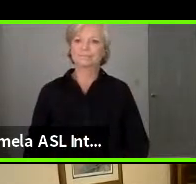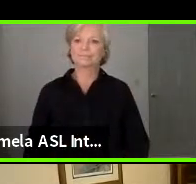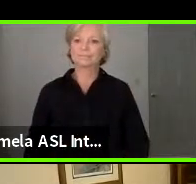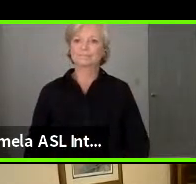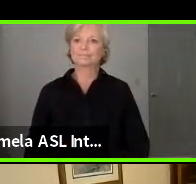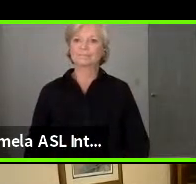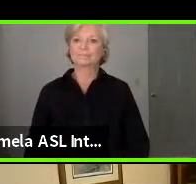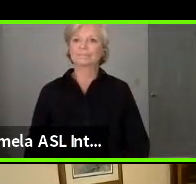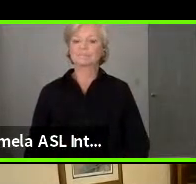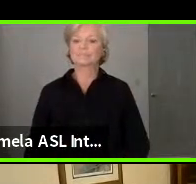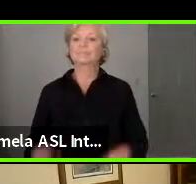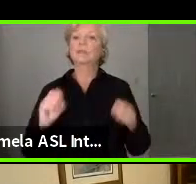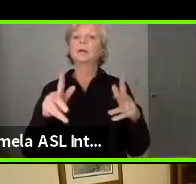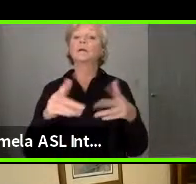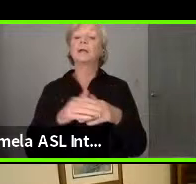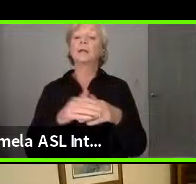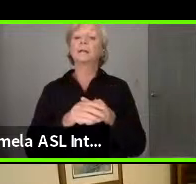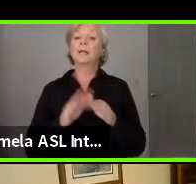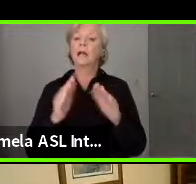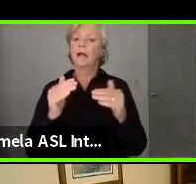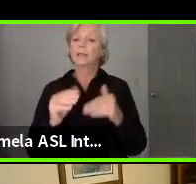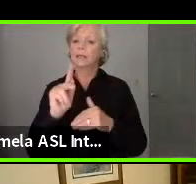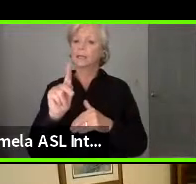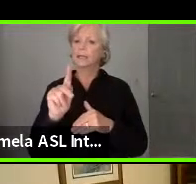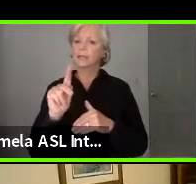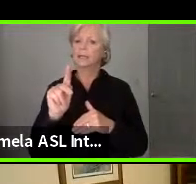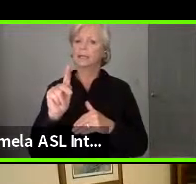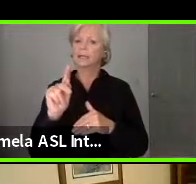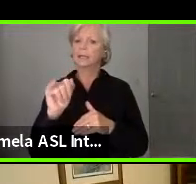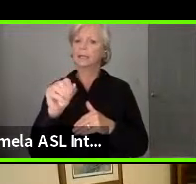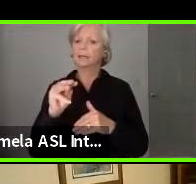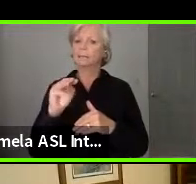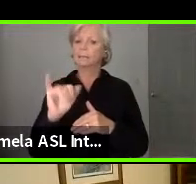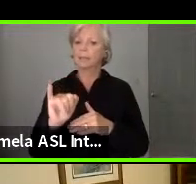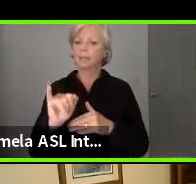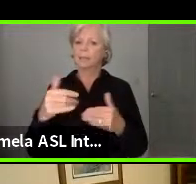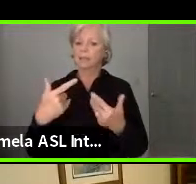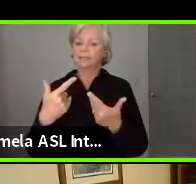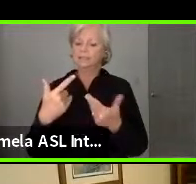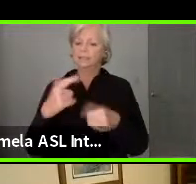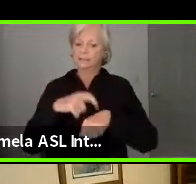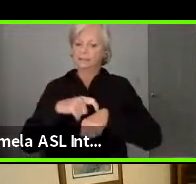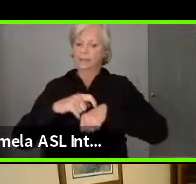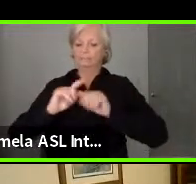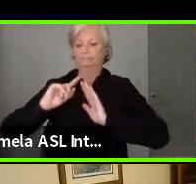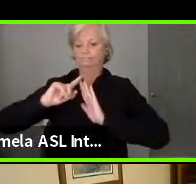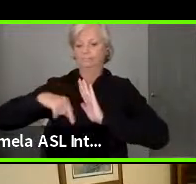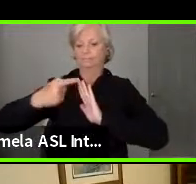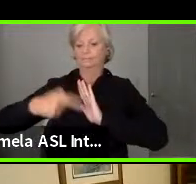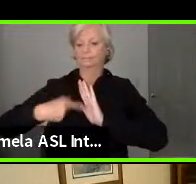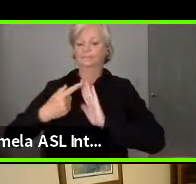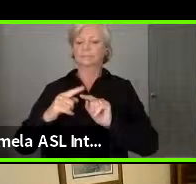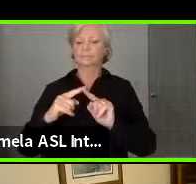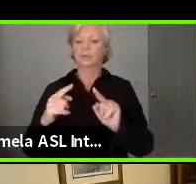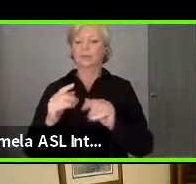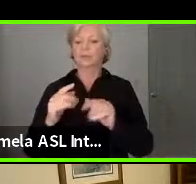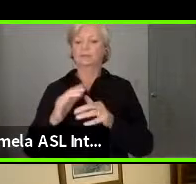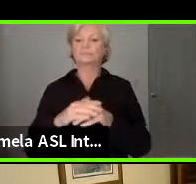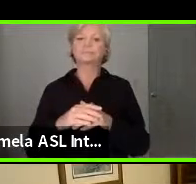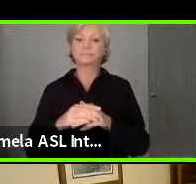All right. I think, Kimmy, I think in the interest of time, maybe it's going to go to our hyperlocal vaccine campaign with Toure.